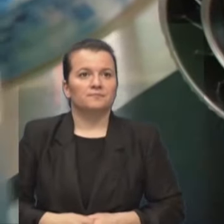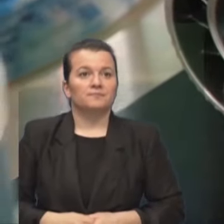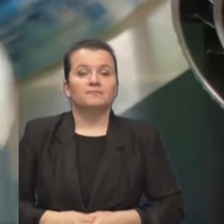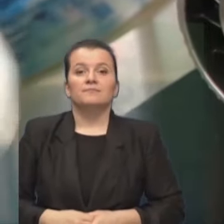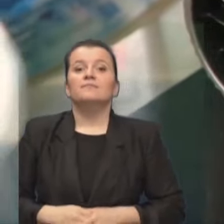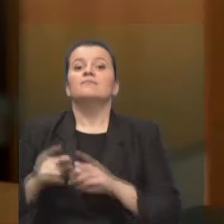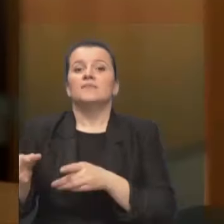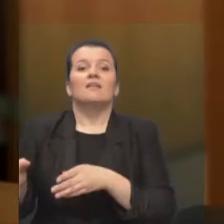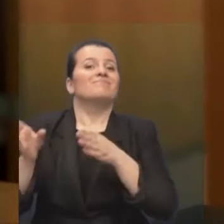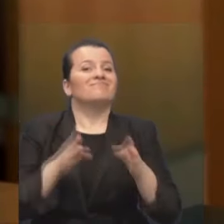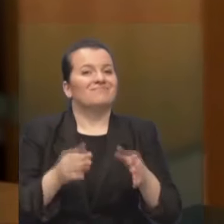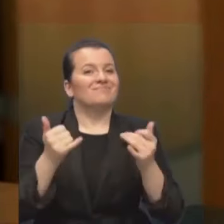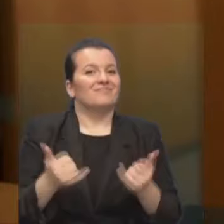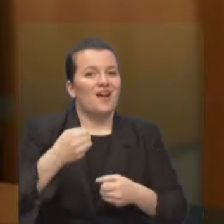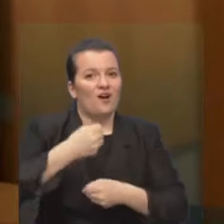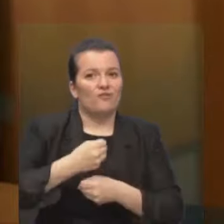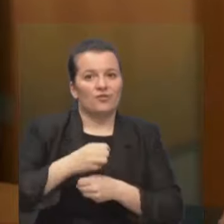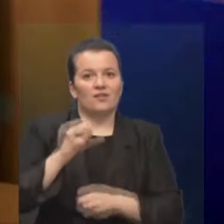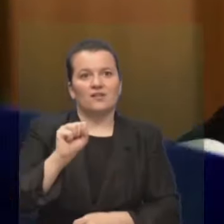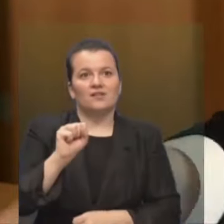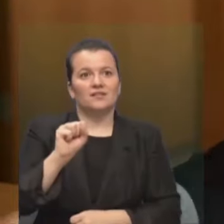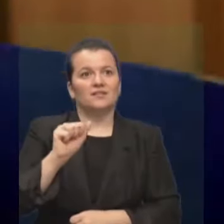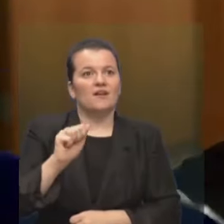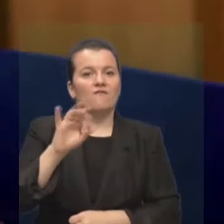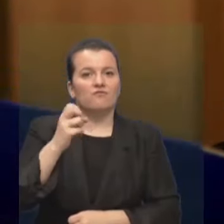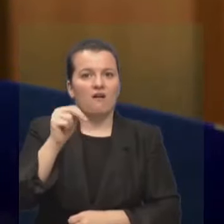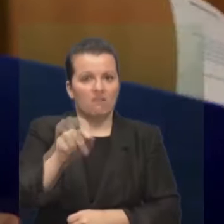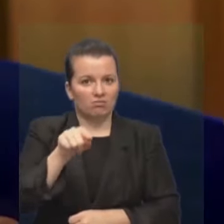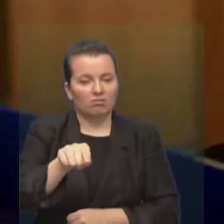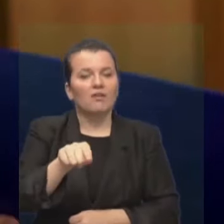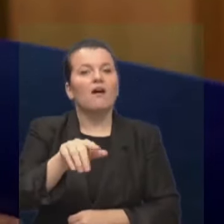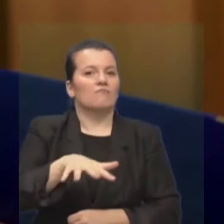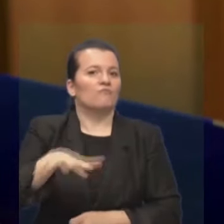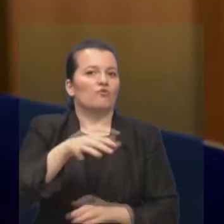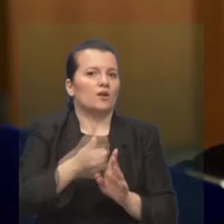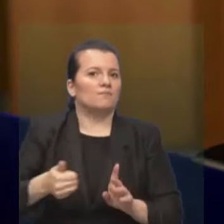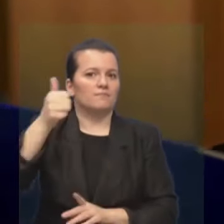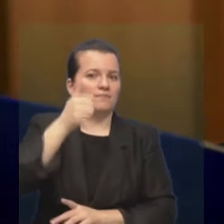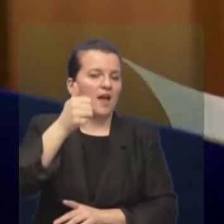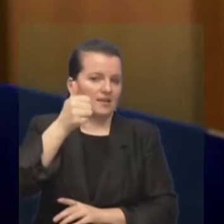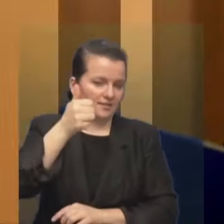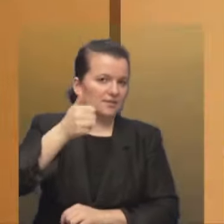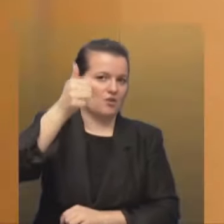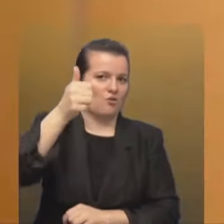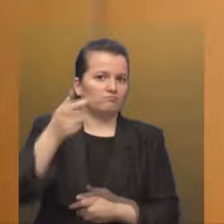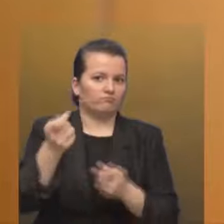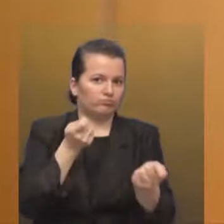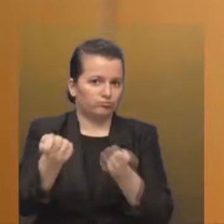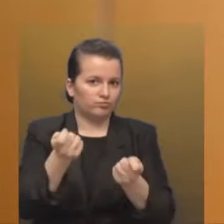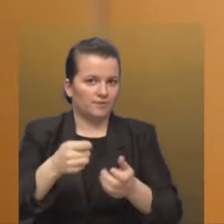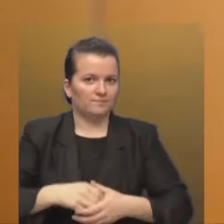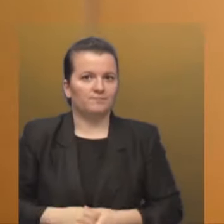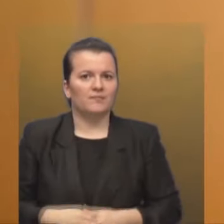CFO at Safran, which is in the aerospatial and defense industry. My perception of Renault is